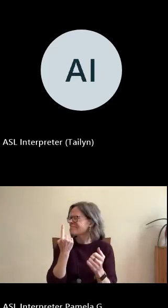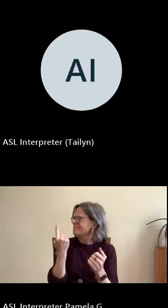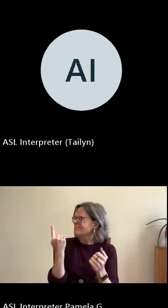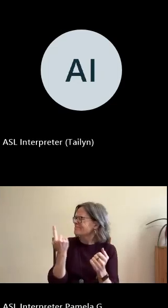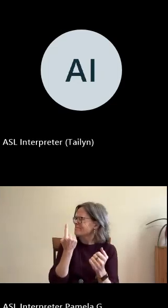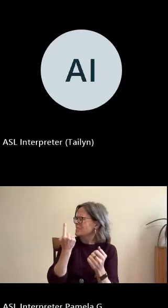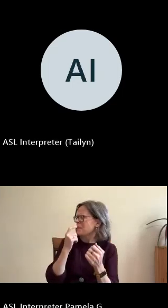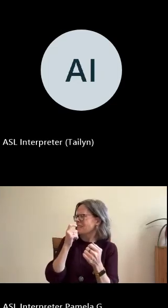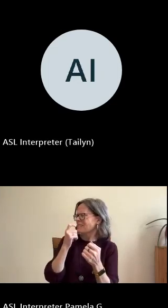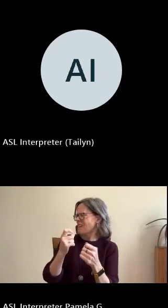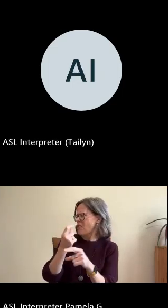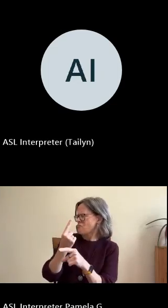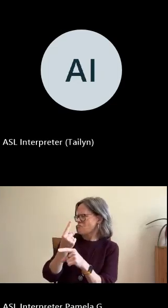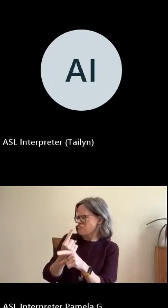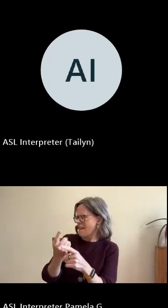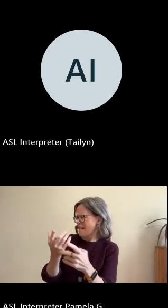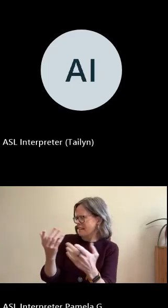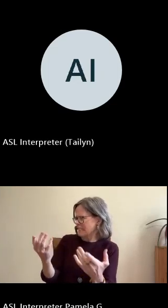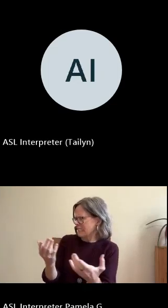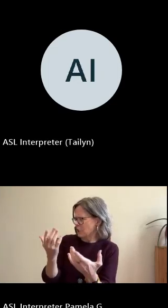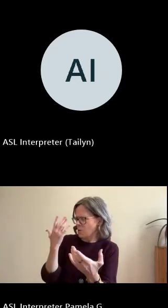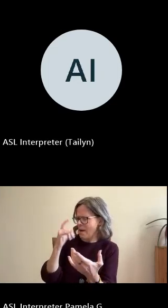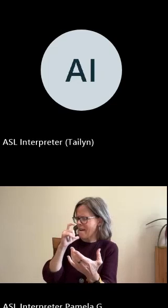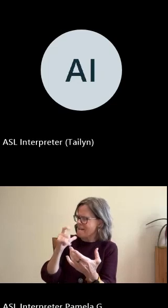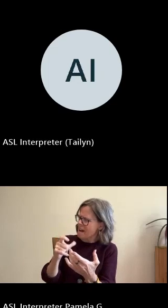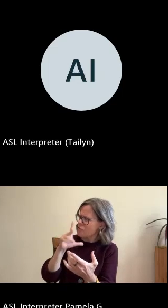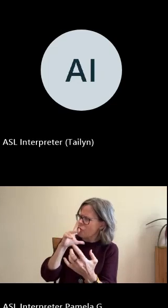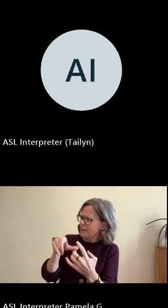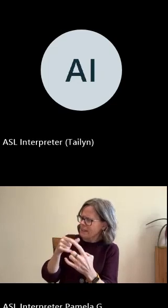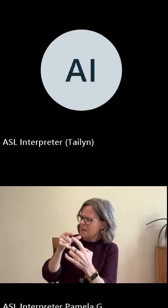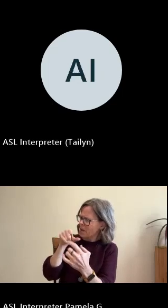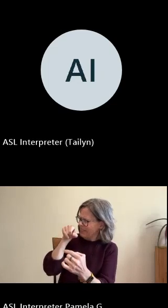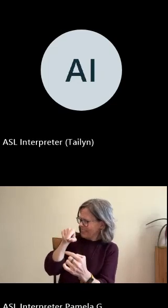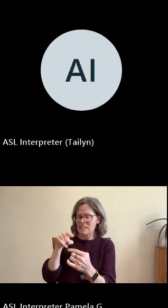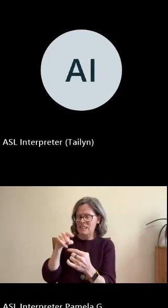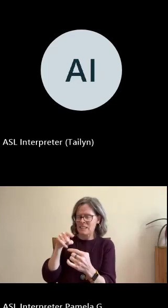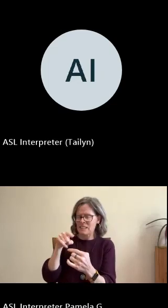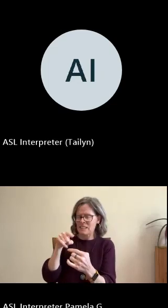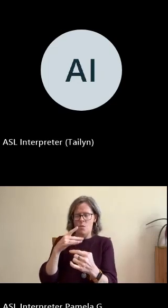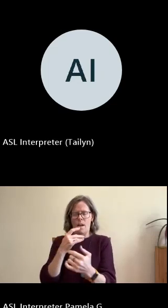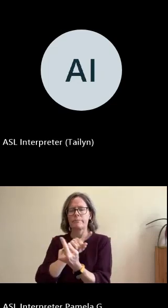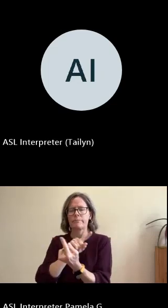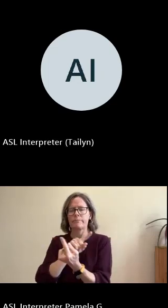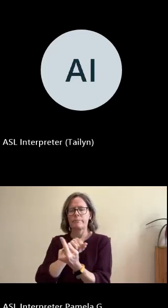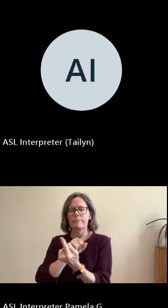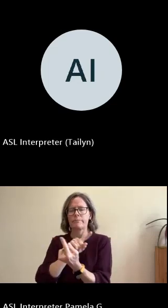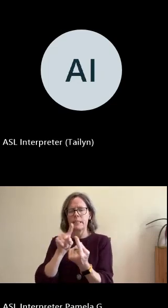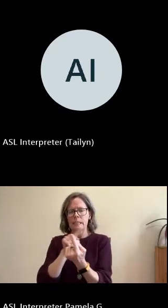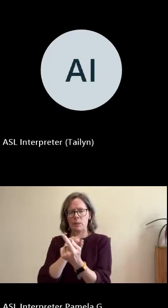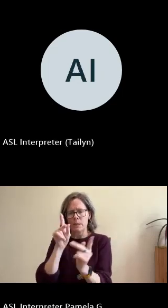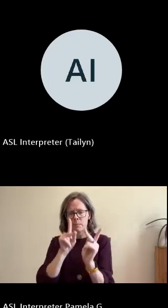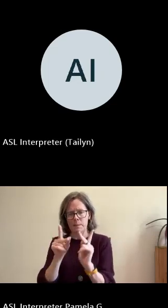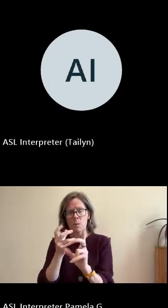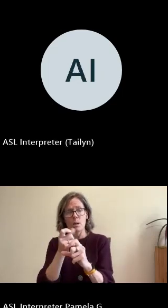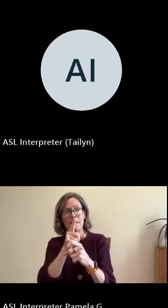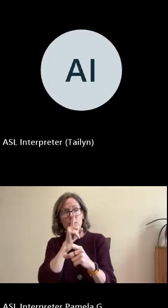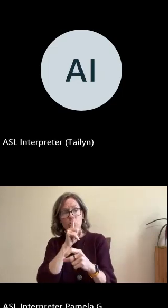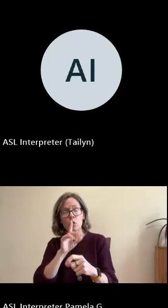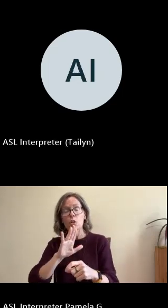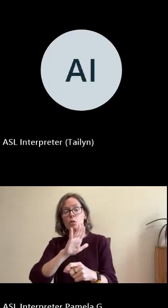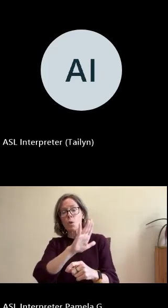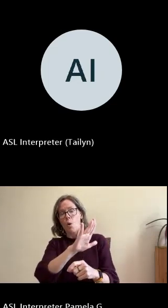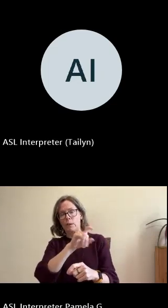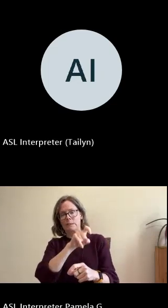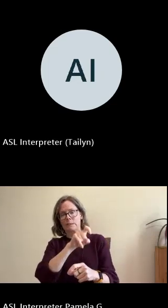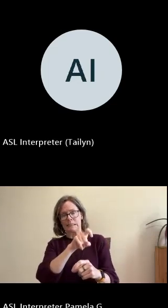I'm always happy to meet with people and just talk about how we can make sure that your needs are